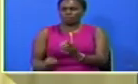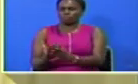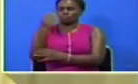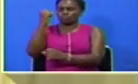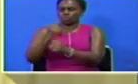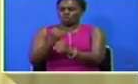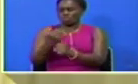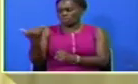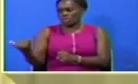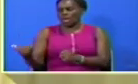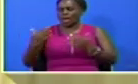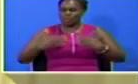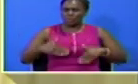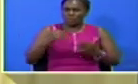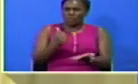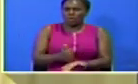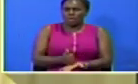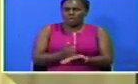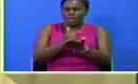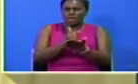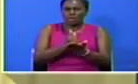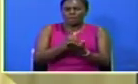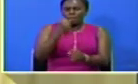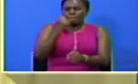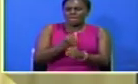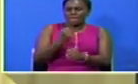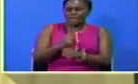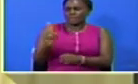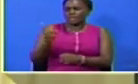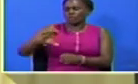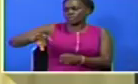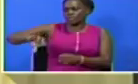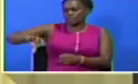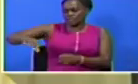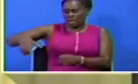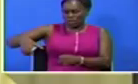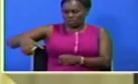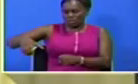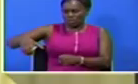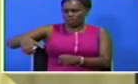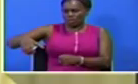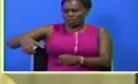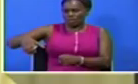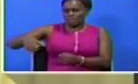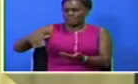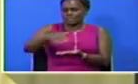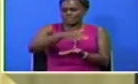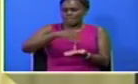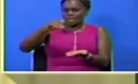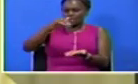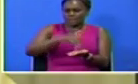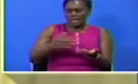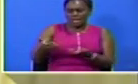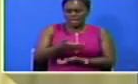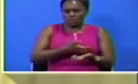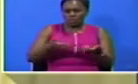young people, for you to help us make Nairobi that city that will be at the center of economic